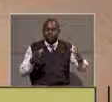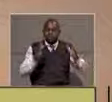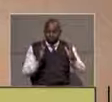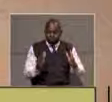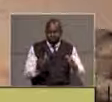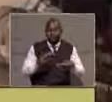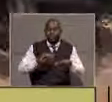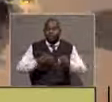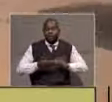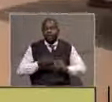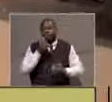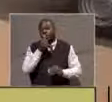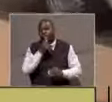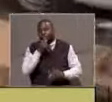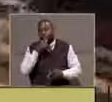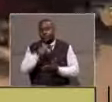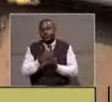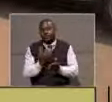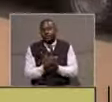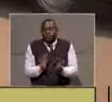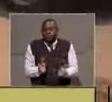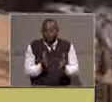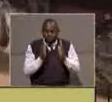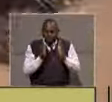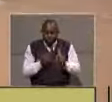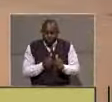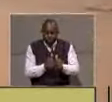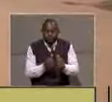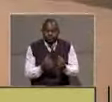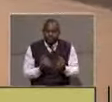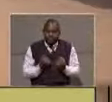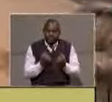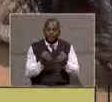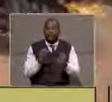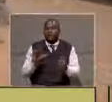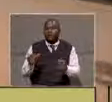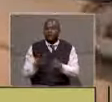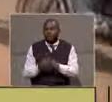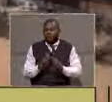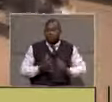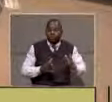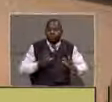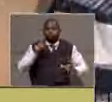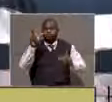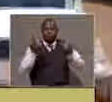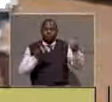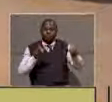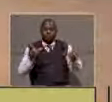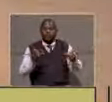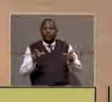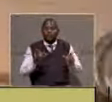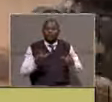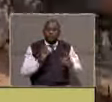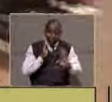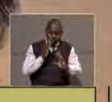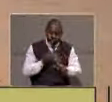partnership with the private sector to improve compliance, especially during taxation. Putting road signs directing pedestrians and road